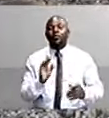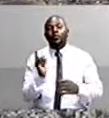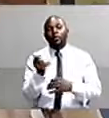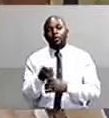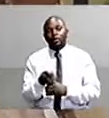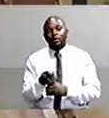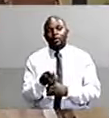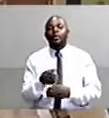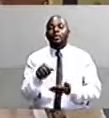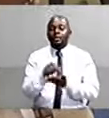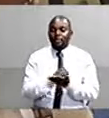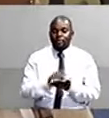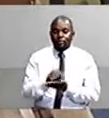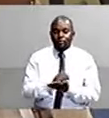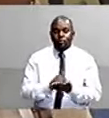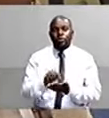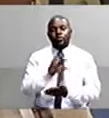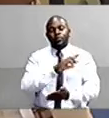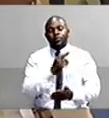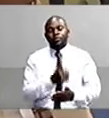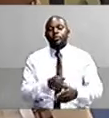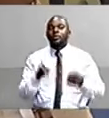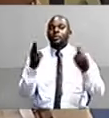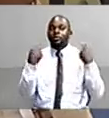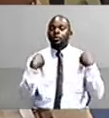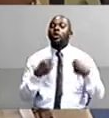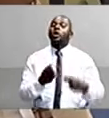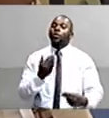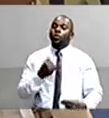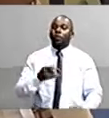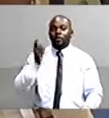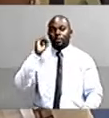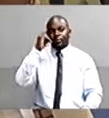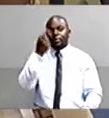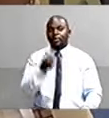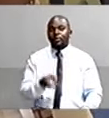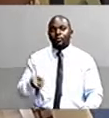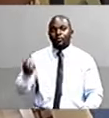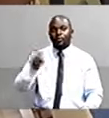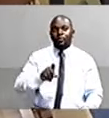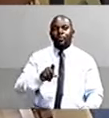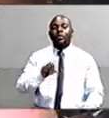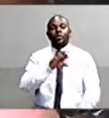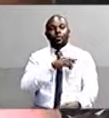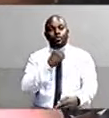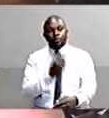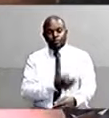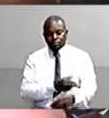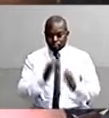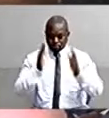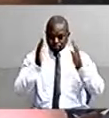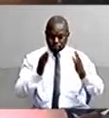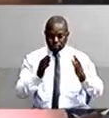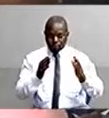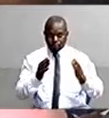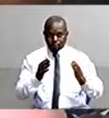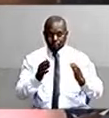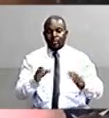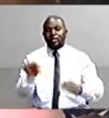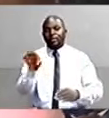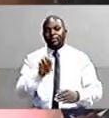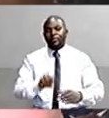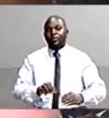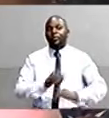District Natural Resource Officer, wants the government to increase on the district resources towards environment protection.